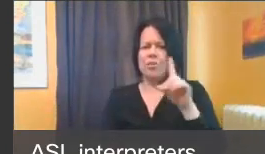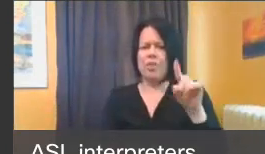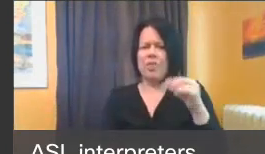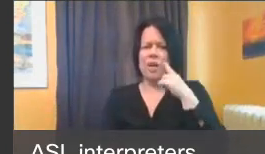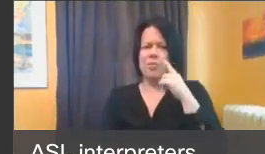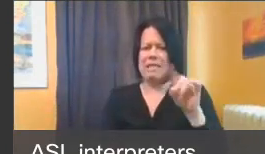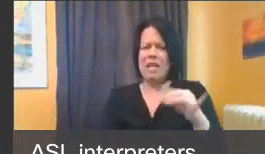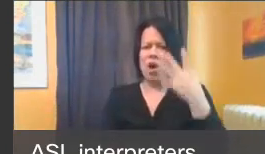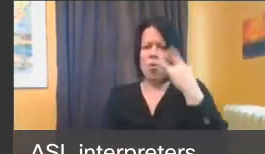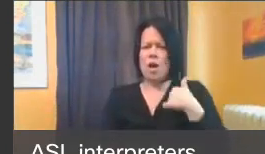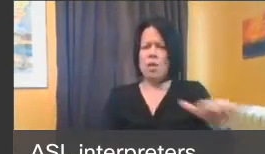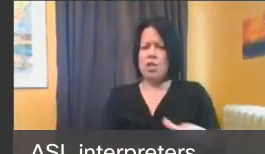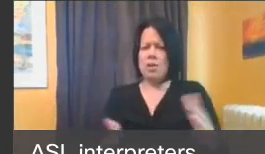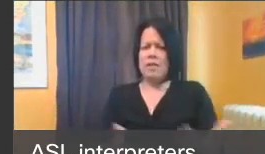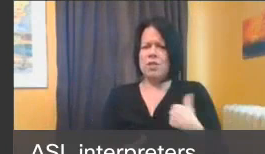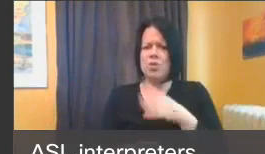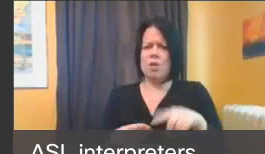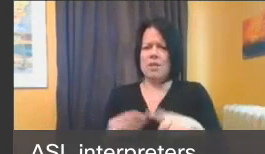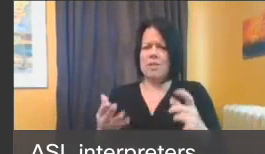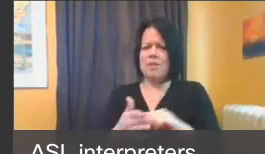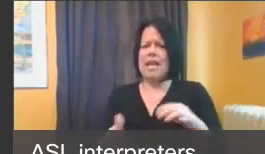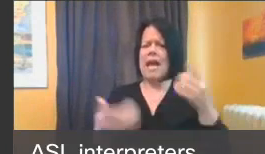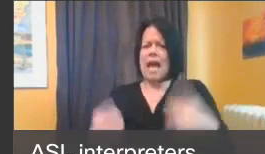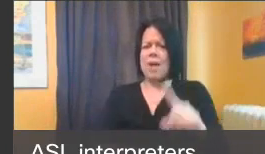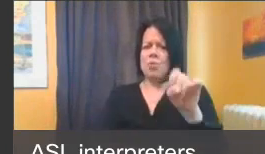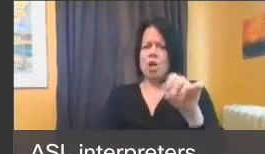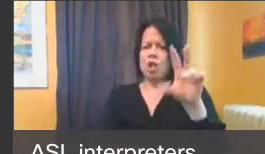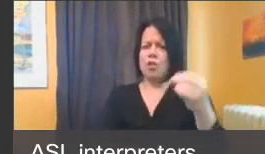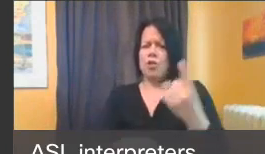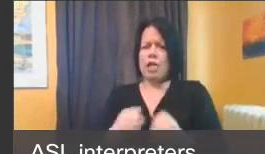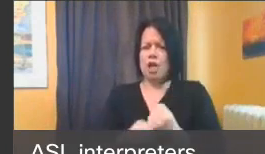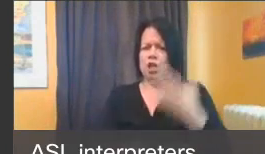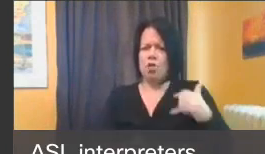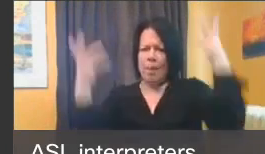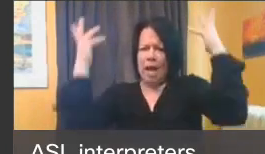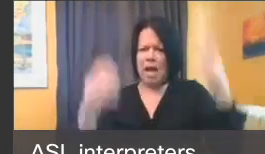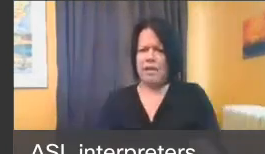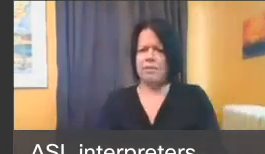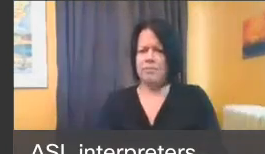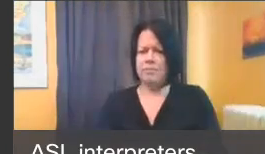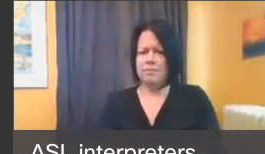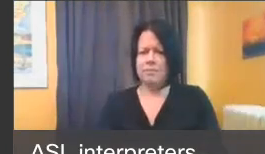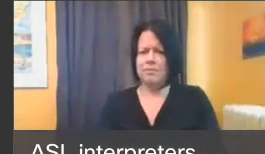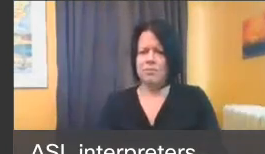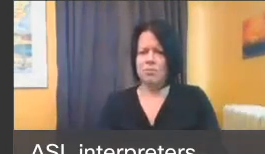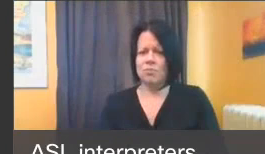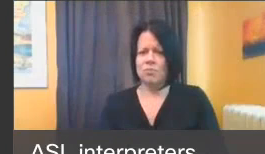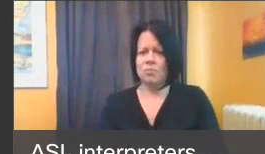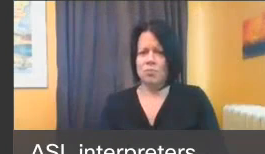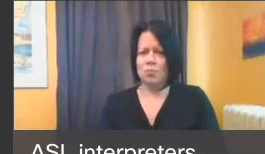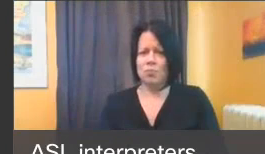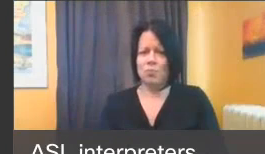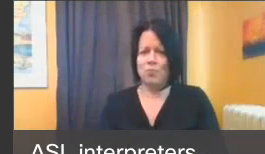Why are we doing this? We're talking about something that happened 130 years ago? Come on! Okay. All right.